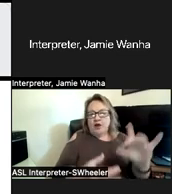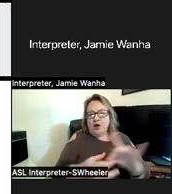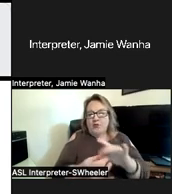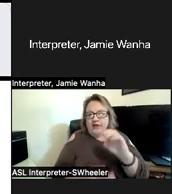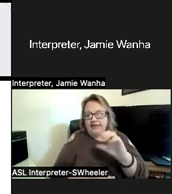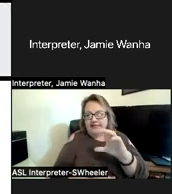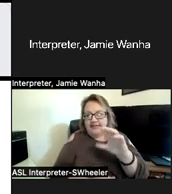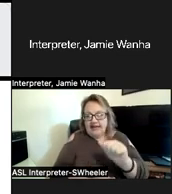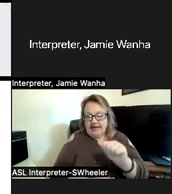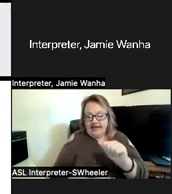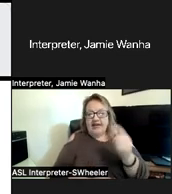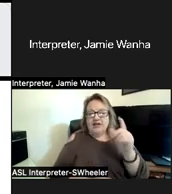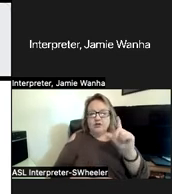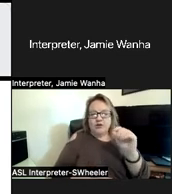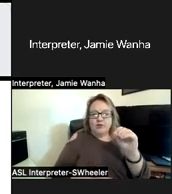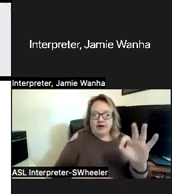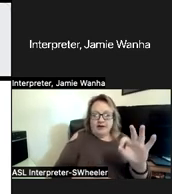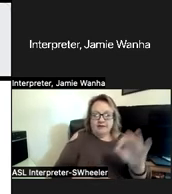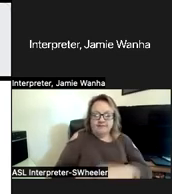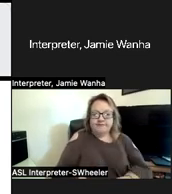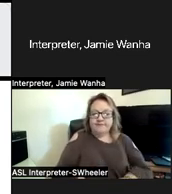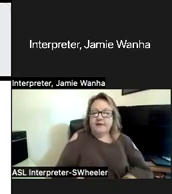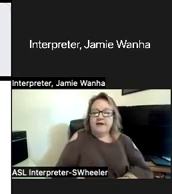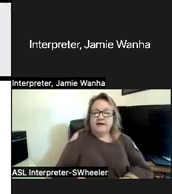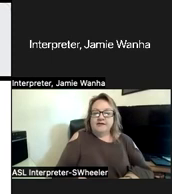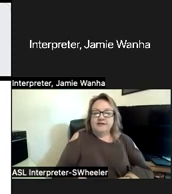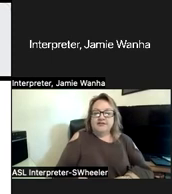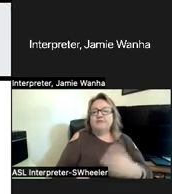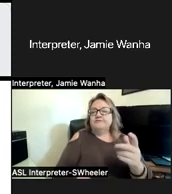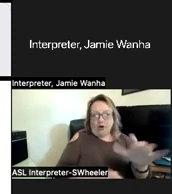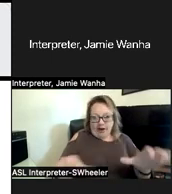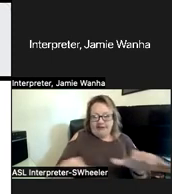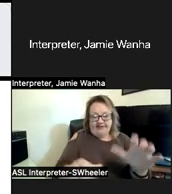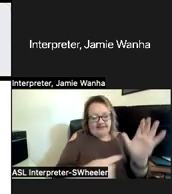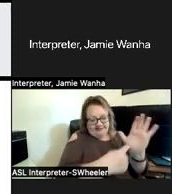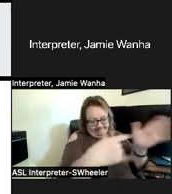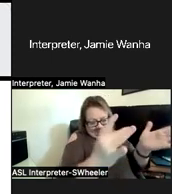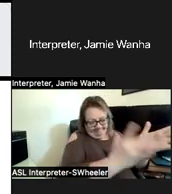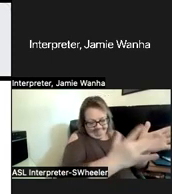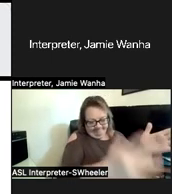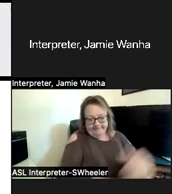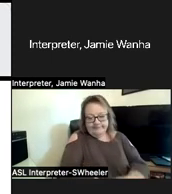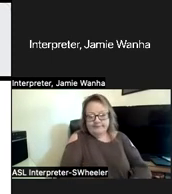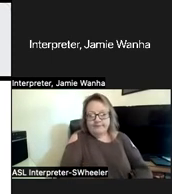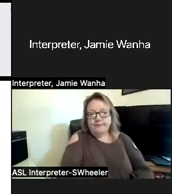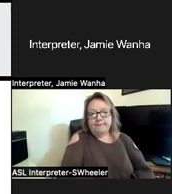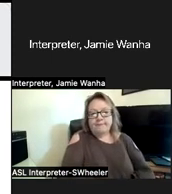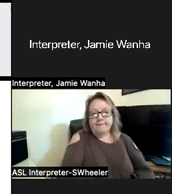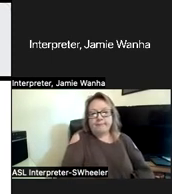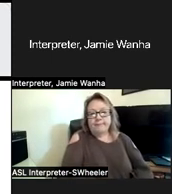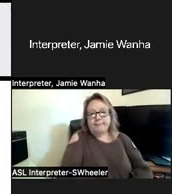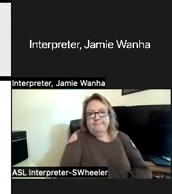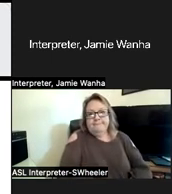in 2009. Find all our activities coming up and in the past at earthquakecountry.org/calendar.